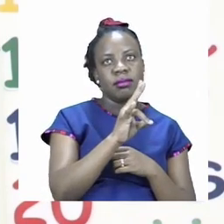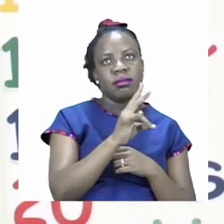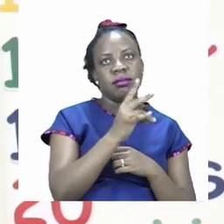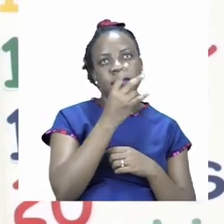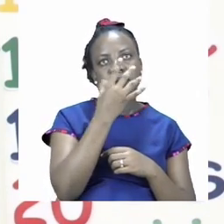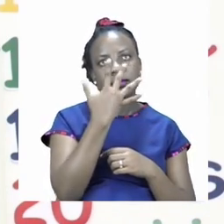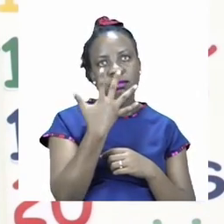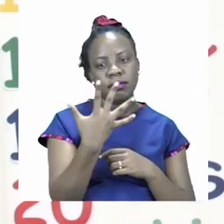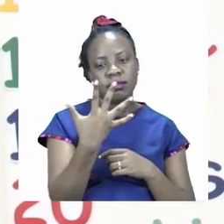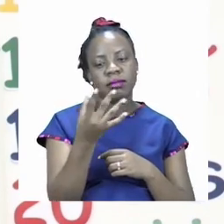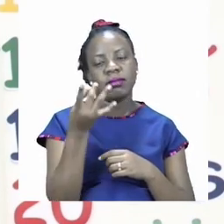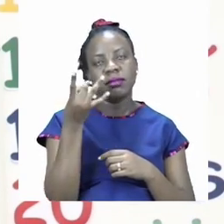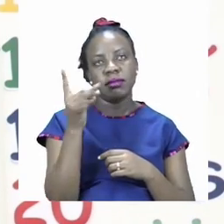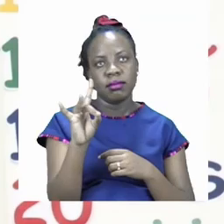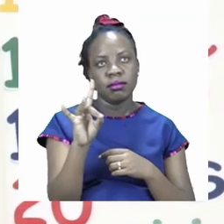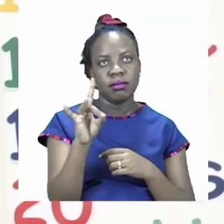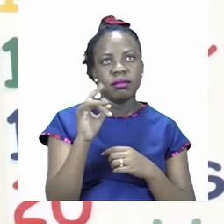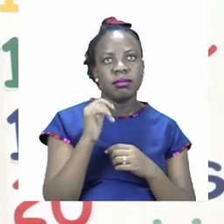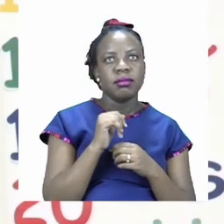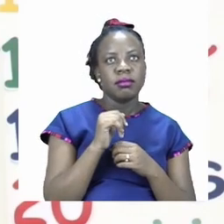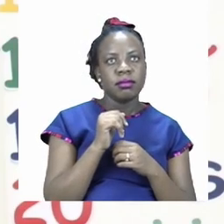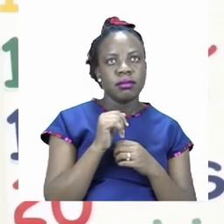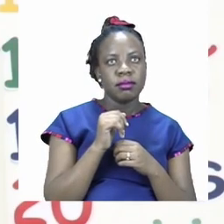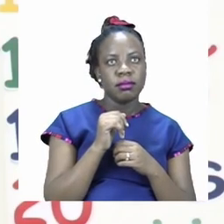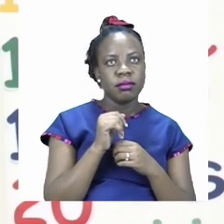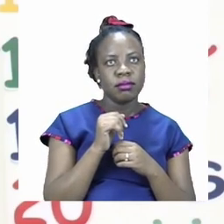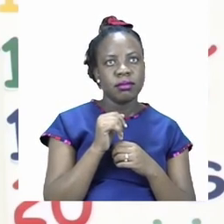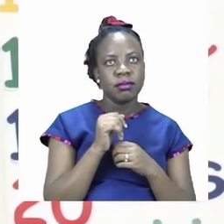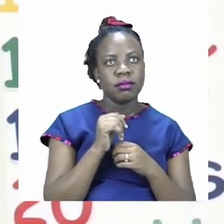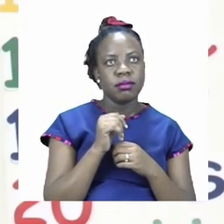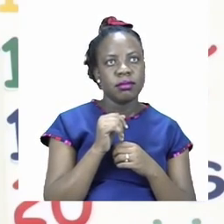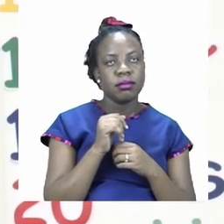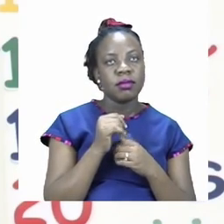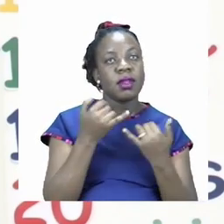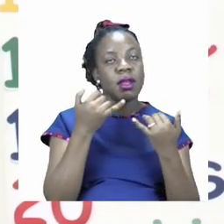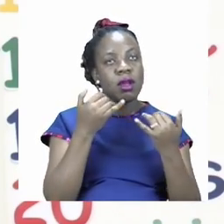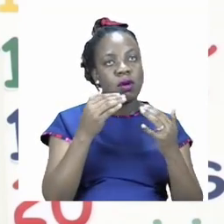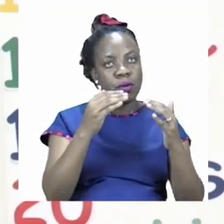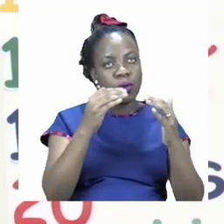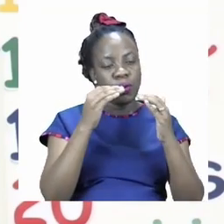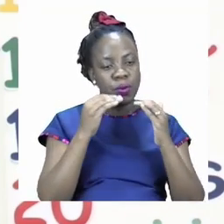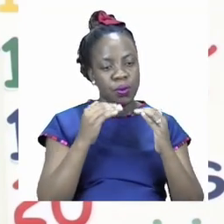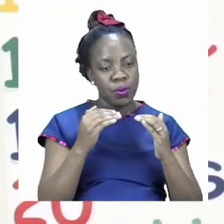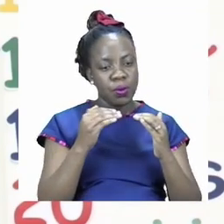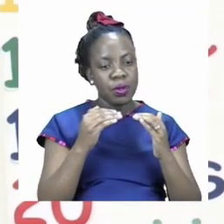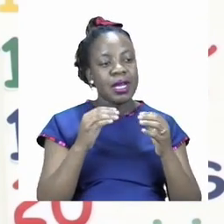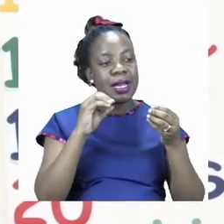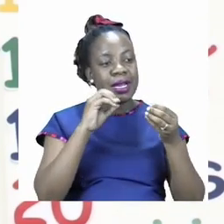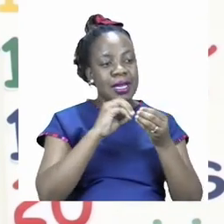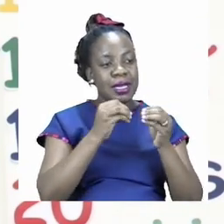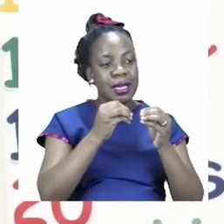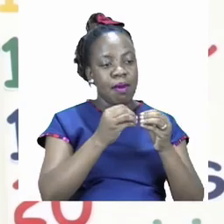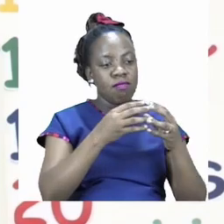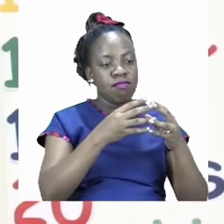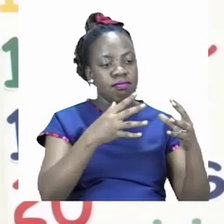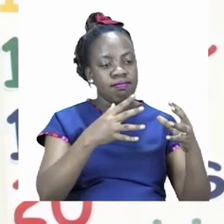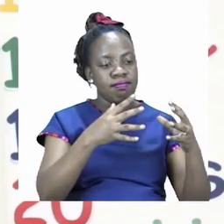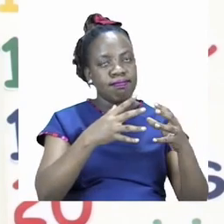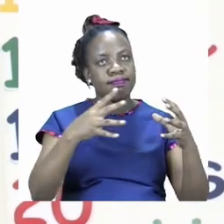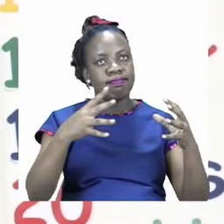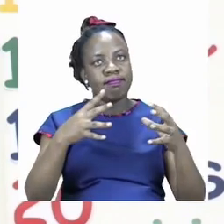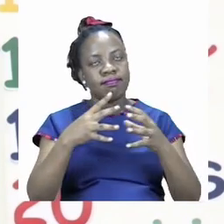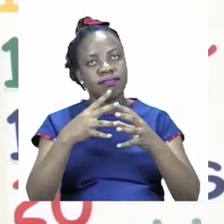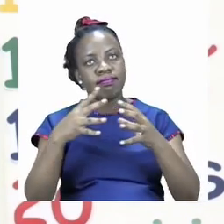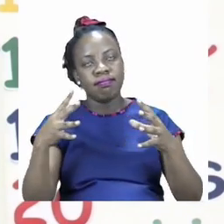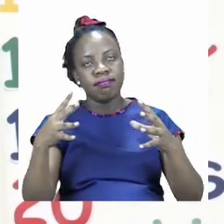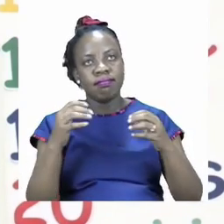758. Now the opposite of this is called expanded form, where we take a number and we stretch